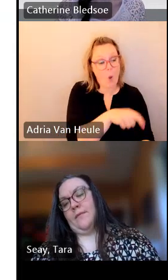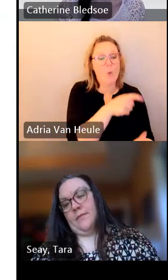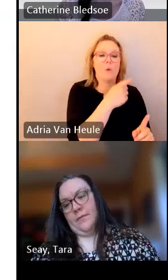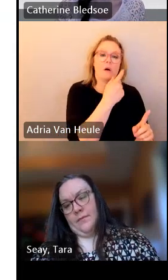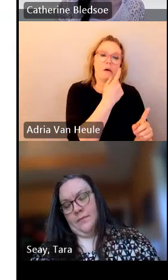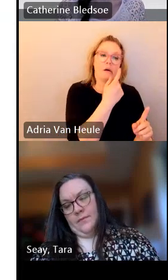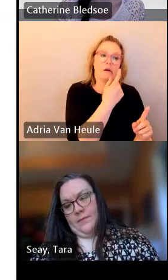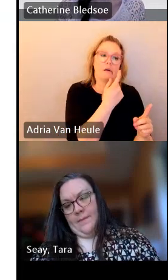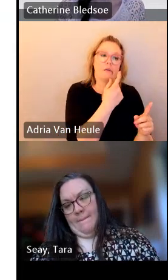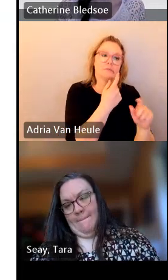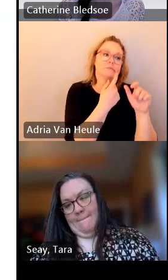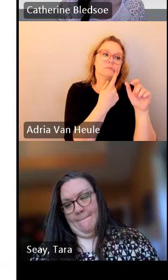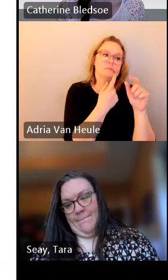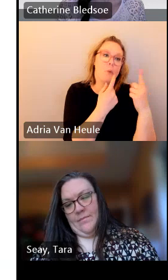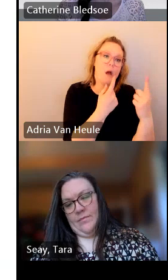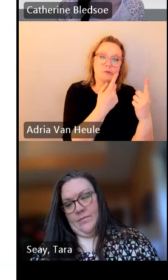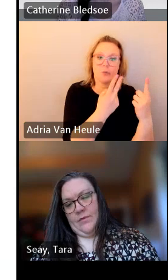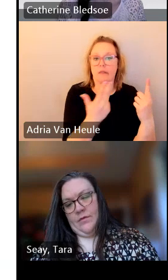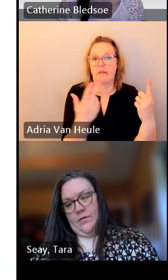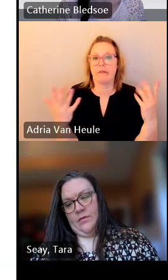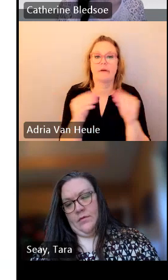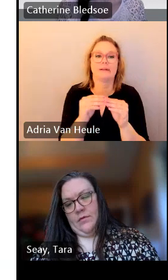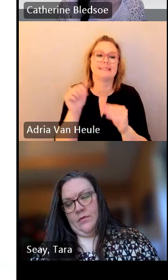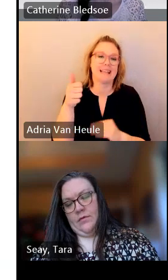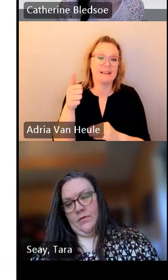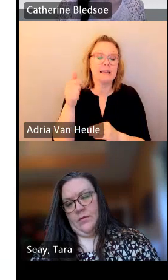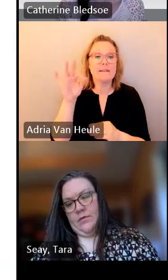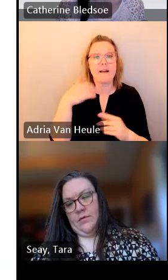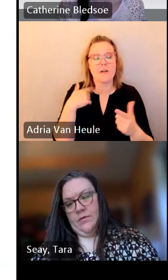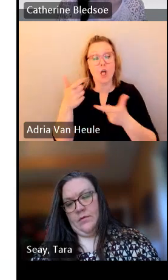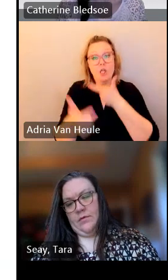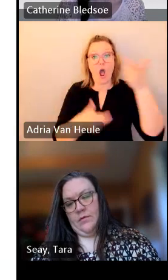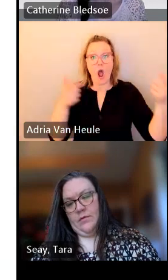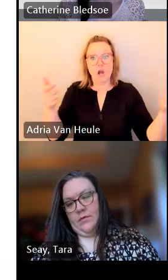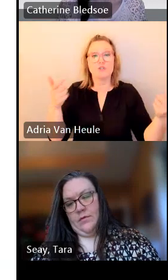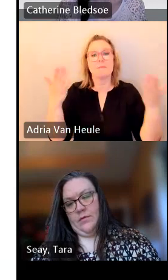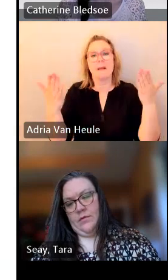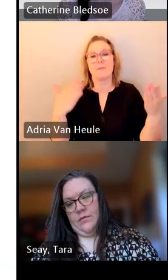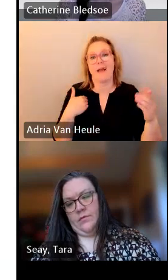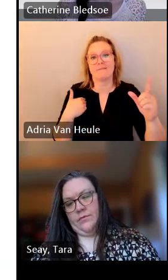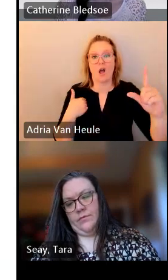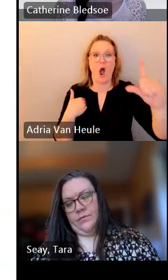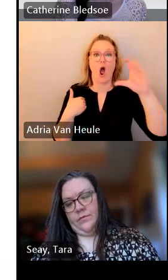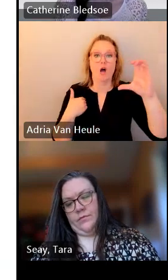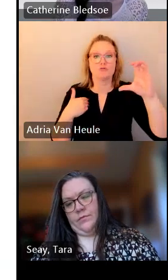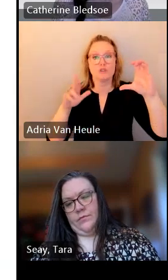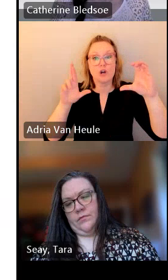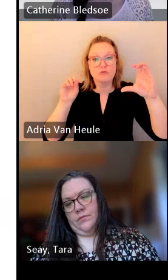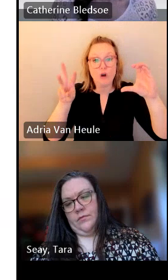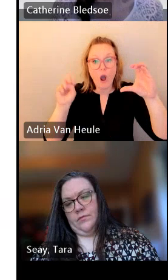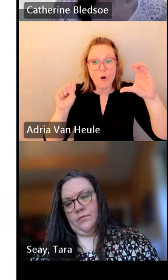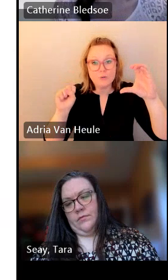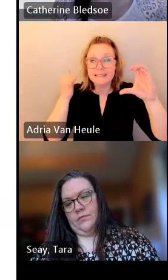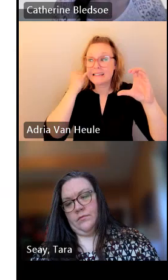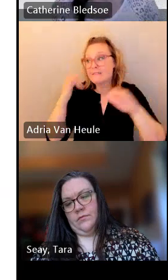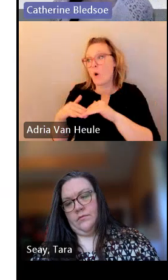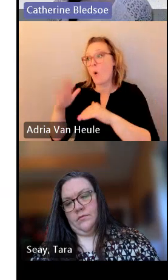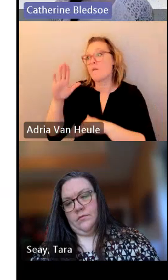10 students. If you're in a large district, you might have 100 plus rows if you have 100 plus students. It depends on the